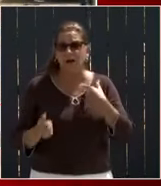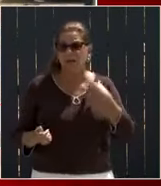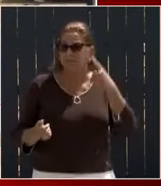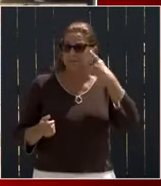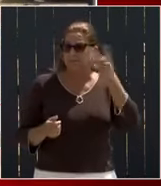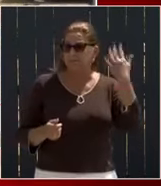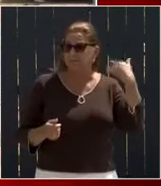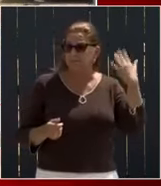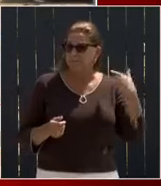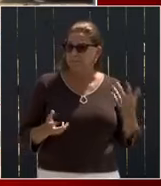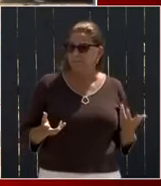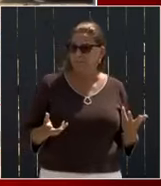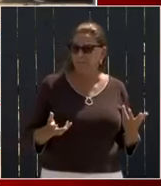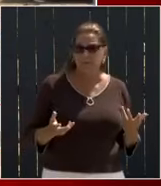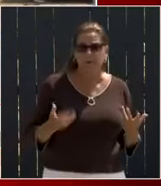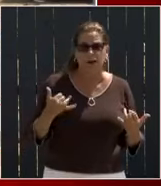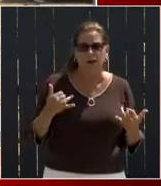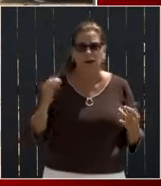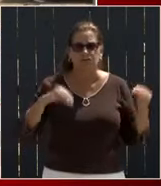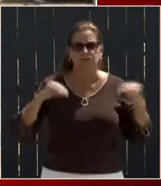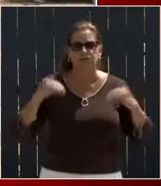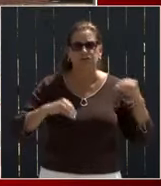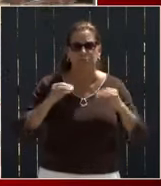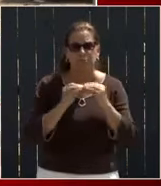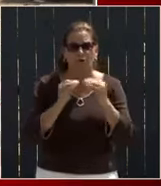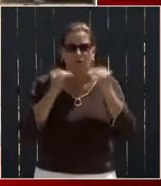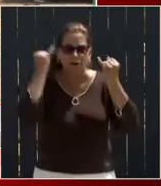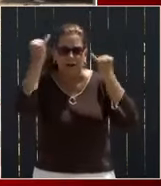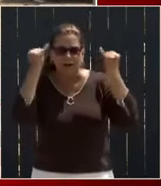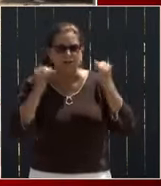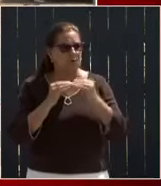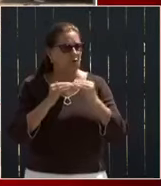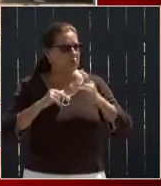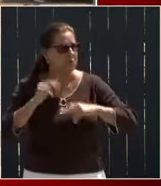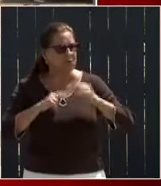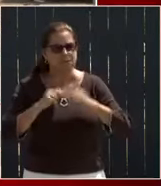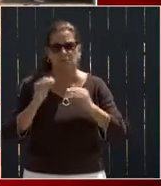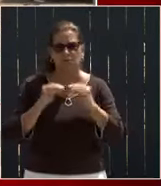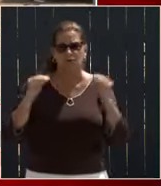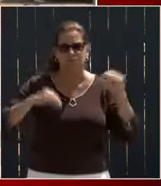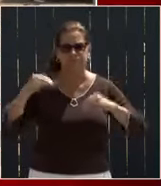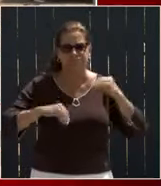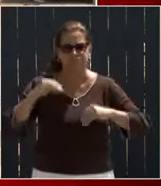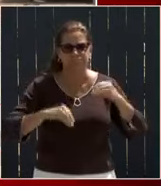be living here, people who will live nearby